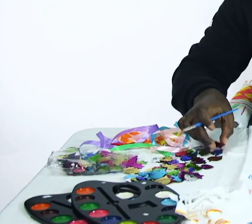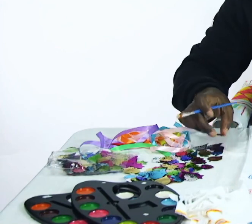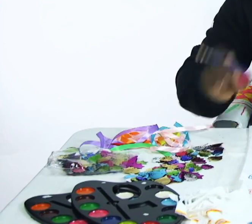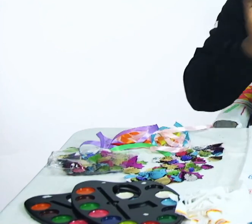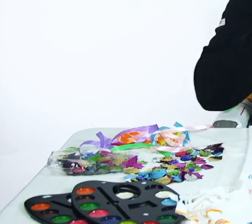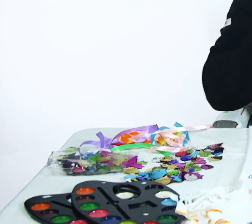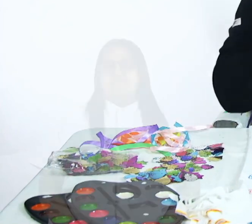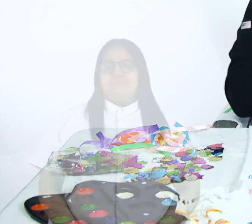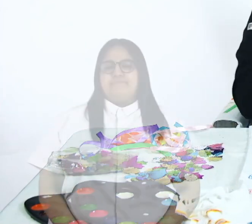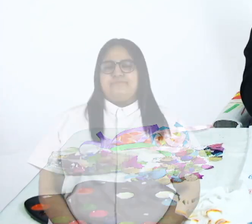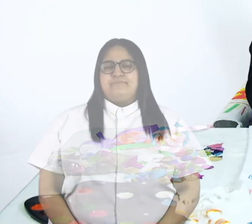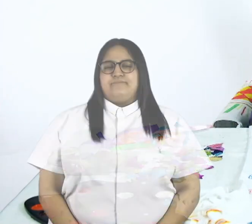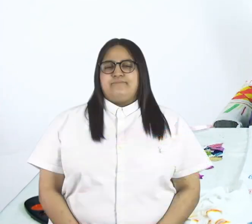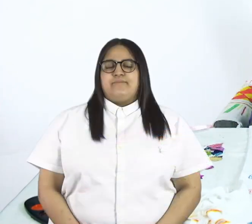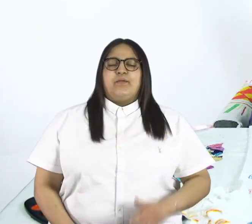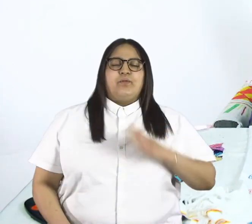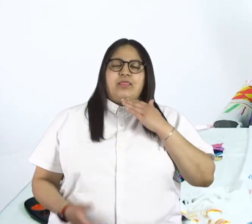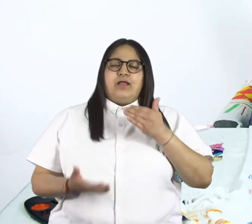Maybe another leaf.